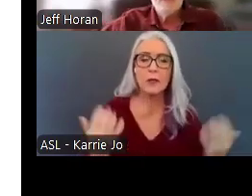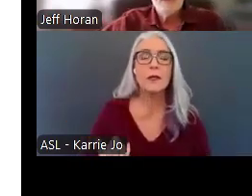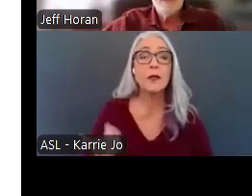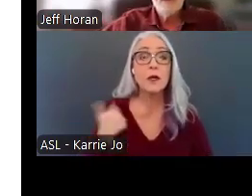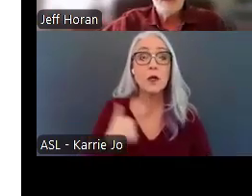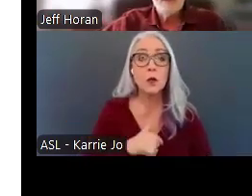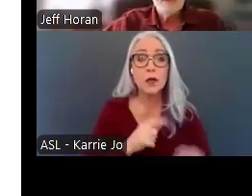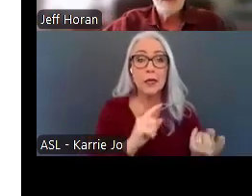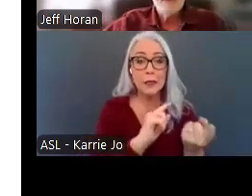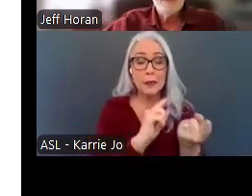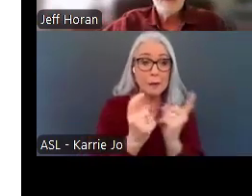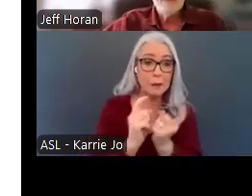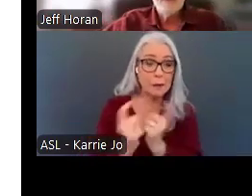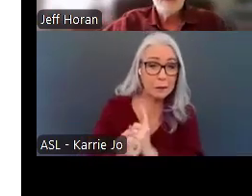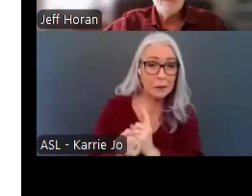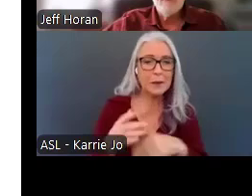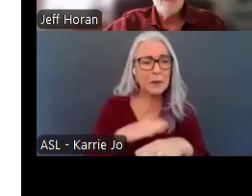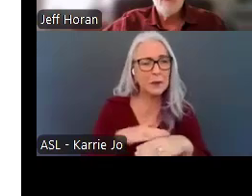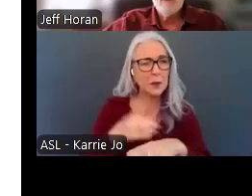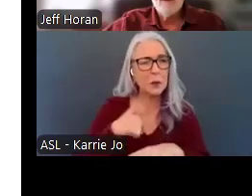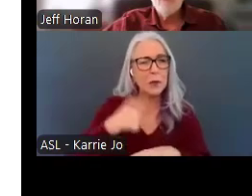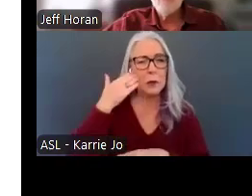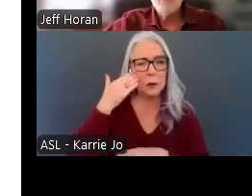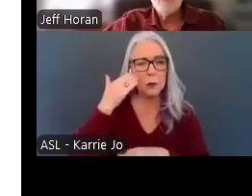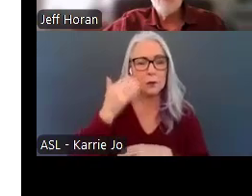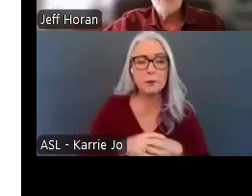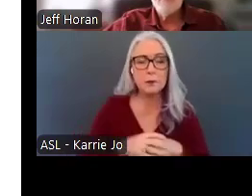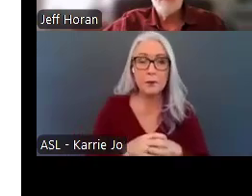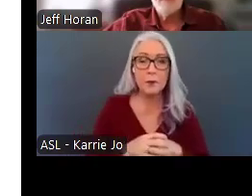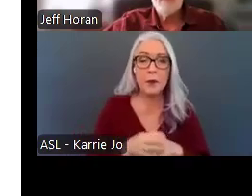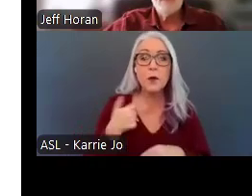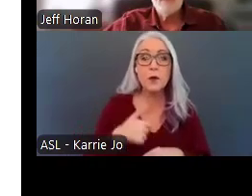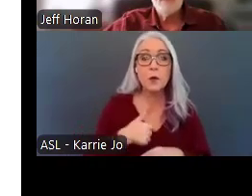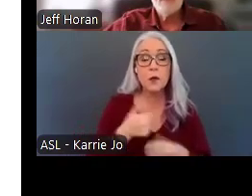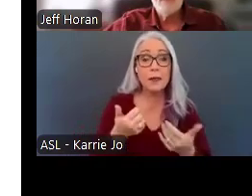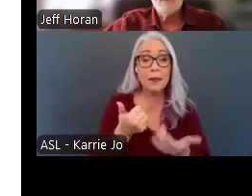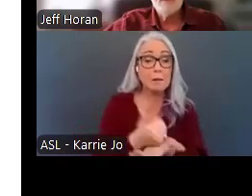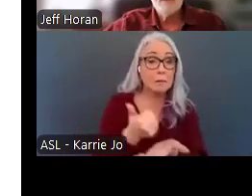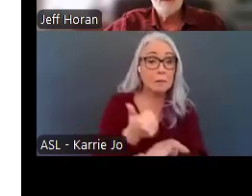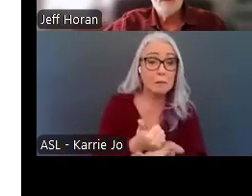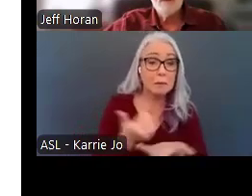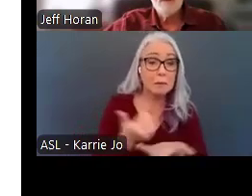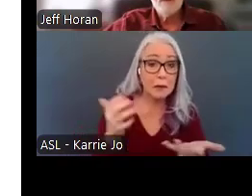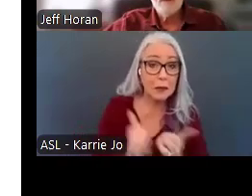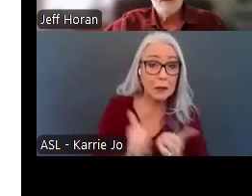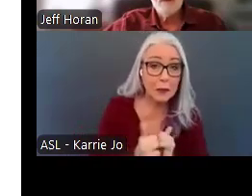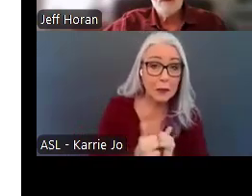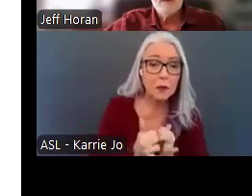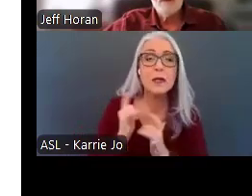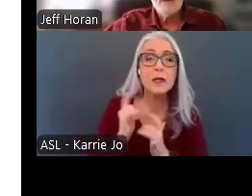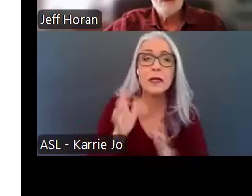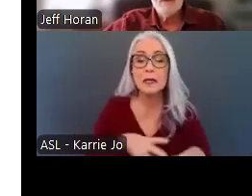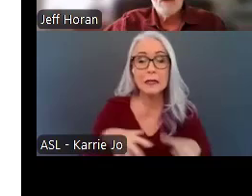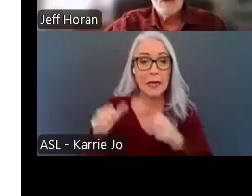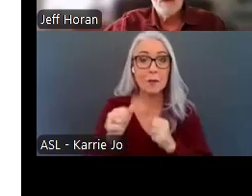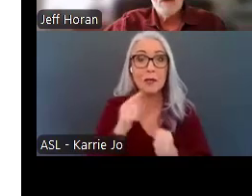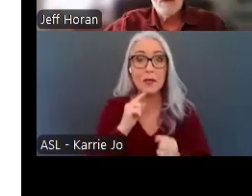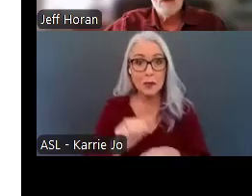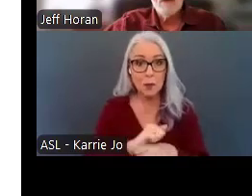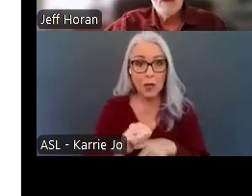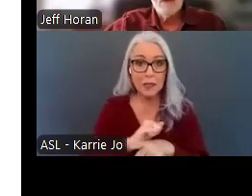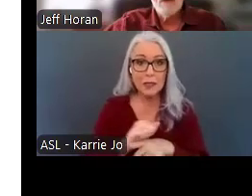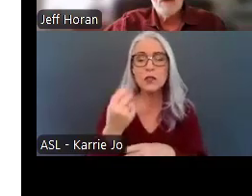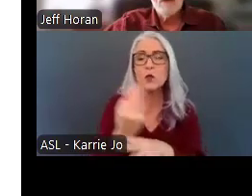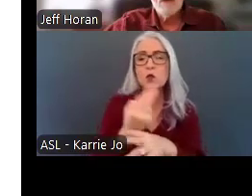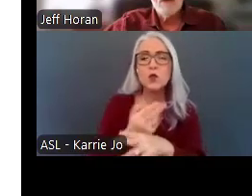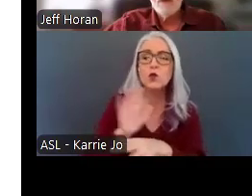that. Historically, we knew this. And so we've mitigated this by adopting the practice to just use your local